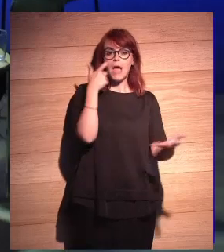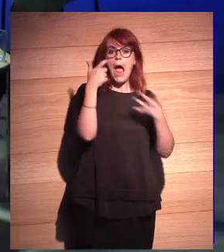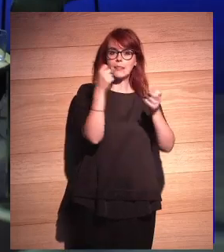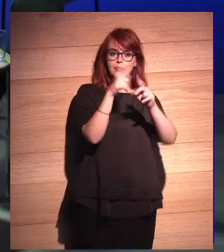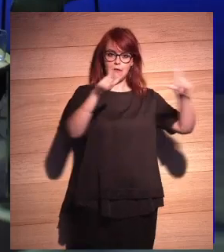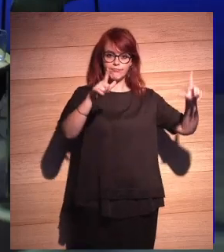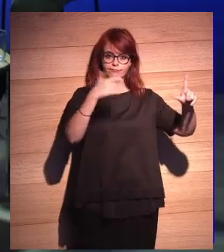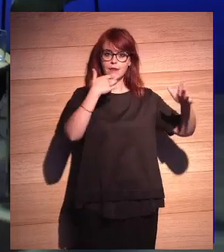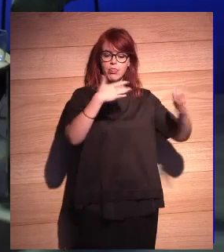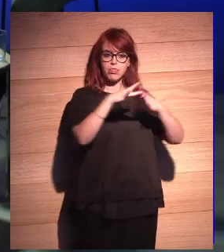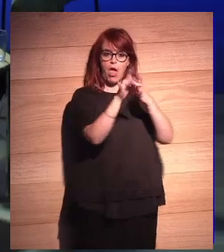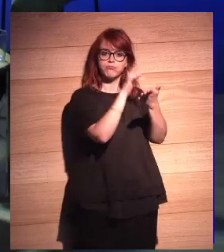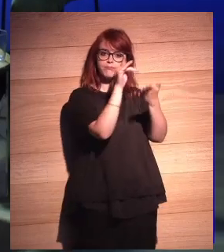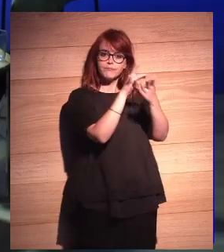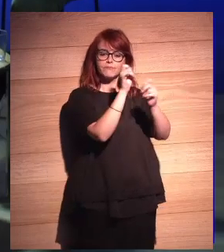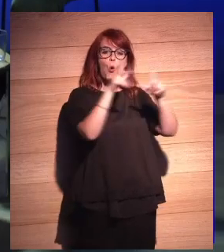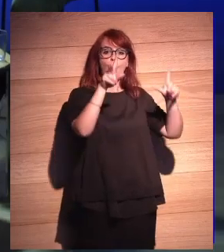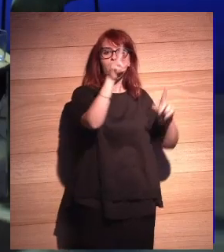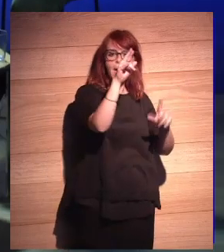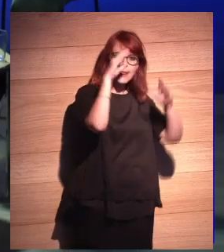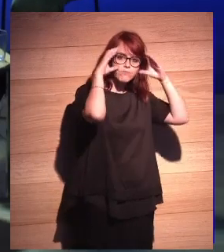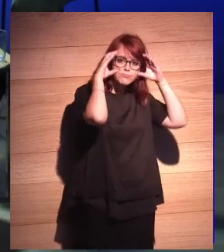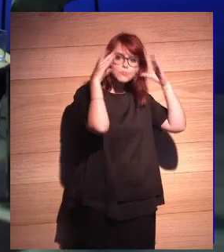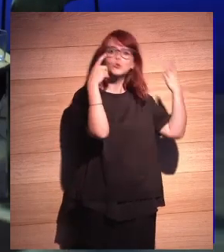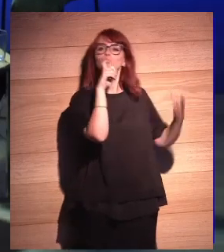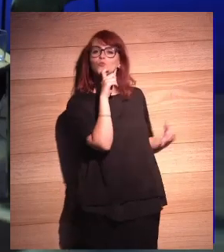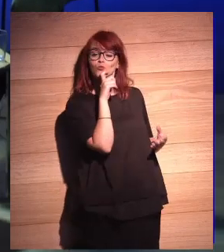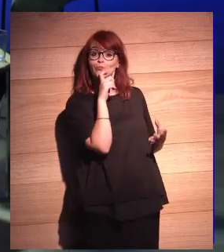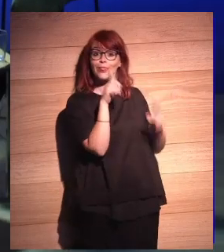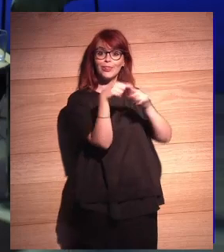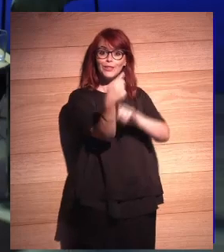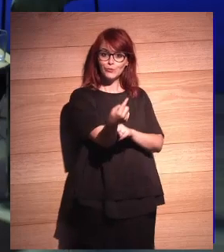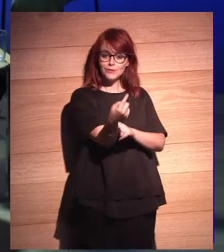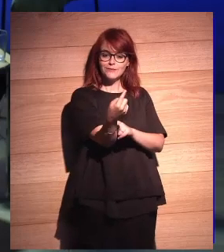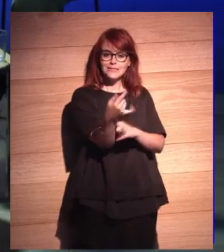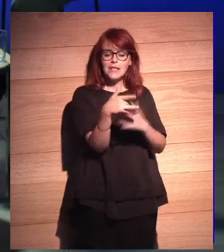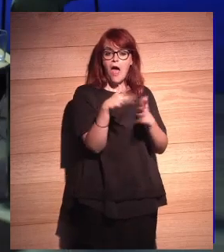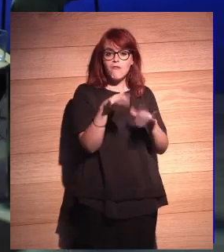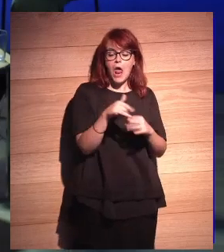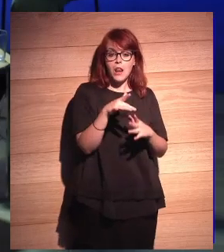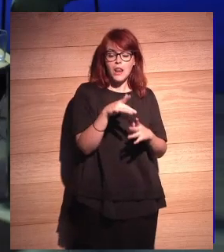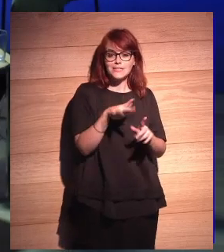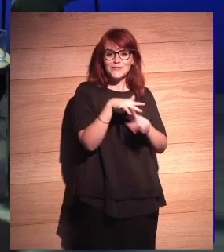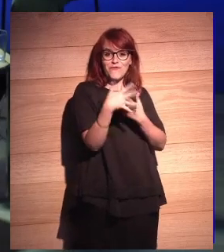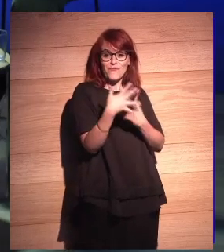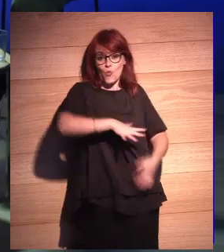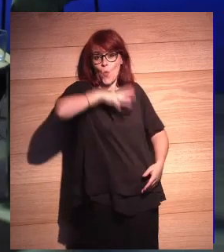get that. No, I mean young people are using VR devices,